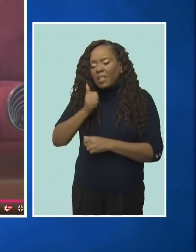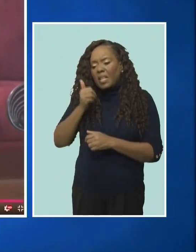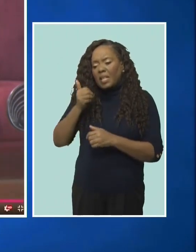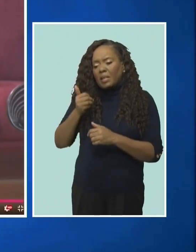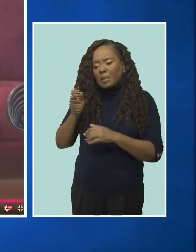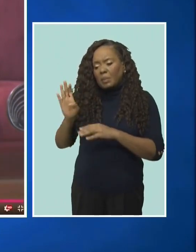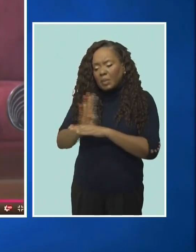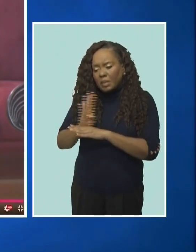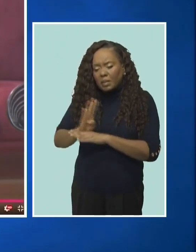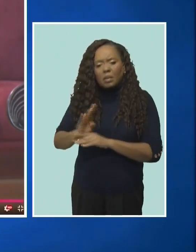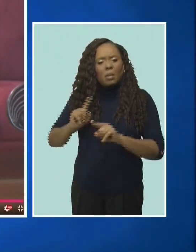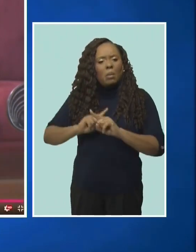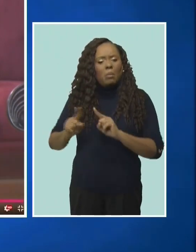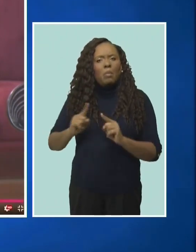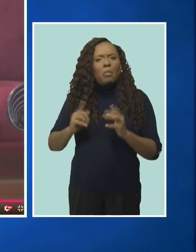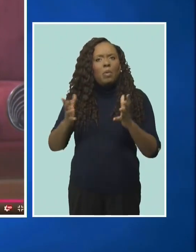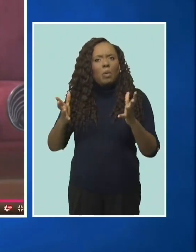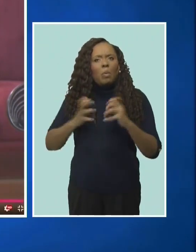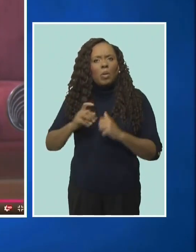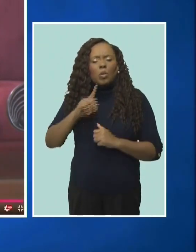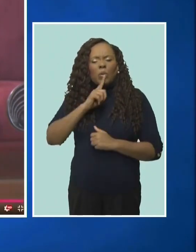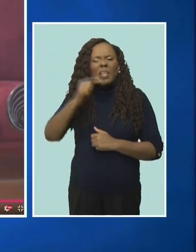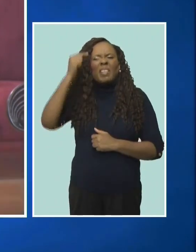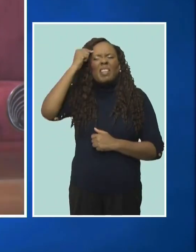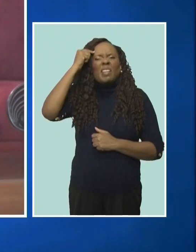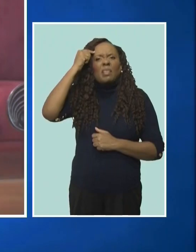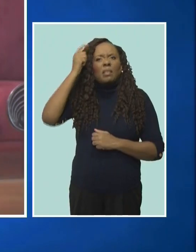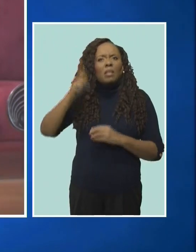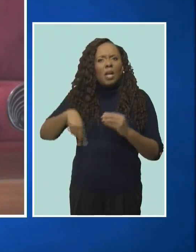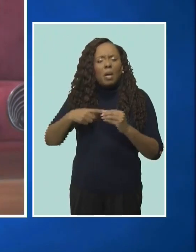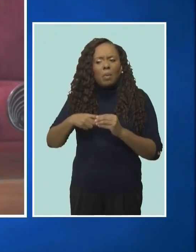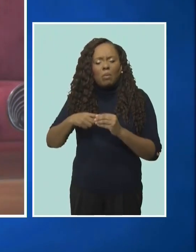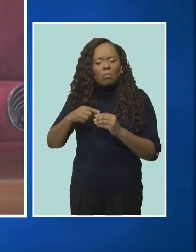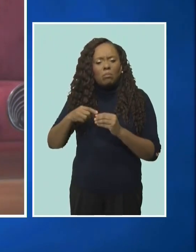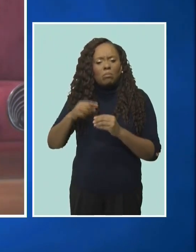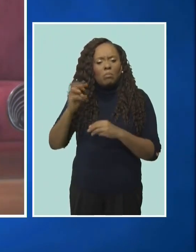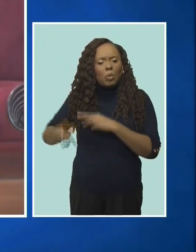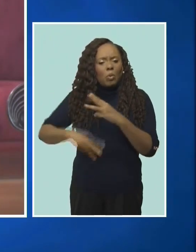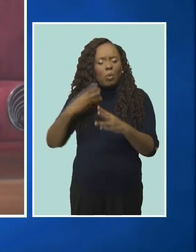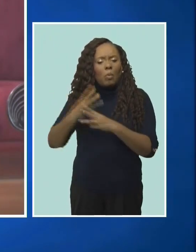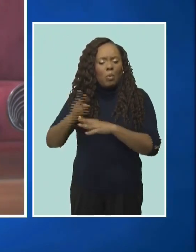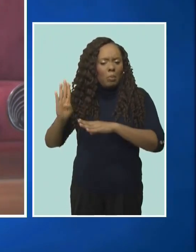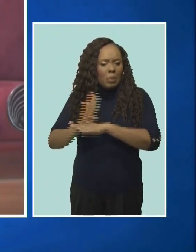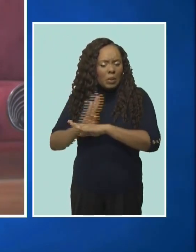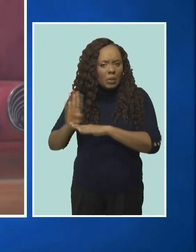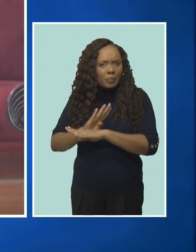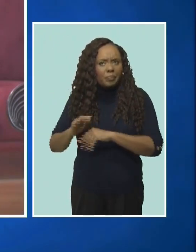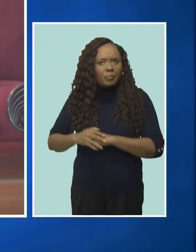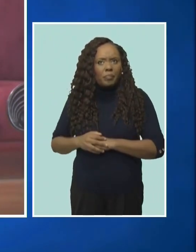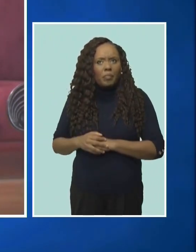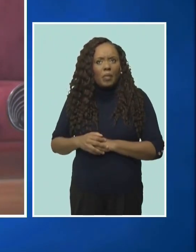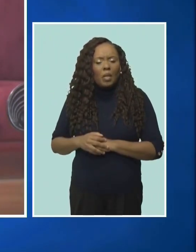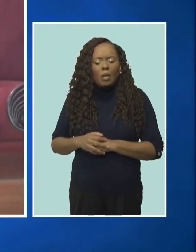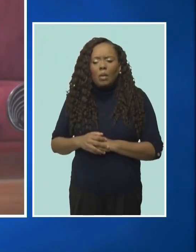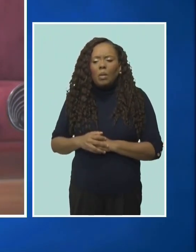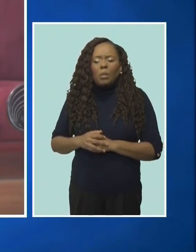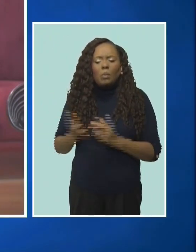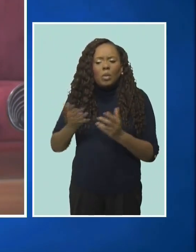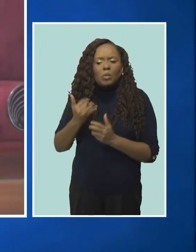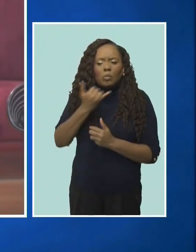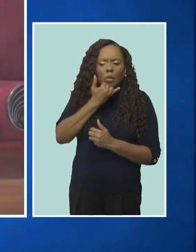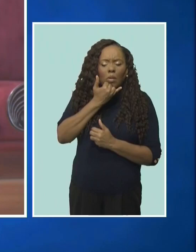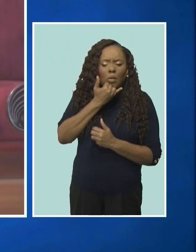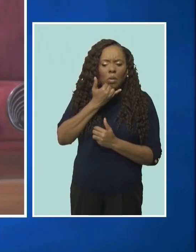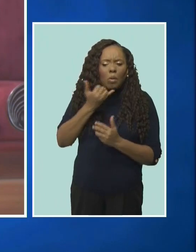we want you to get into the mind of global business. What is the mischief that we are trying to correct? What